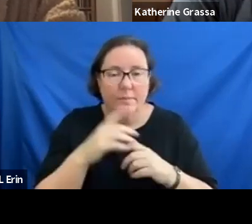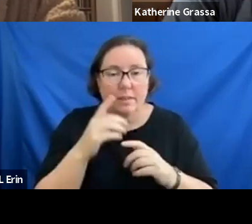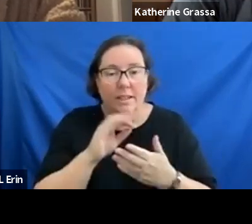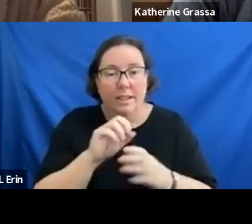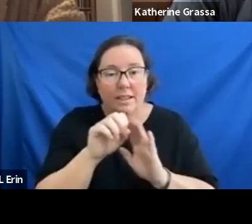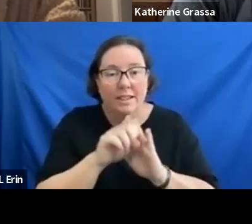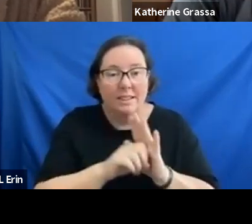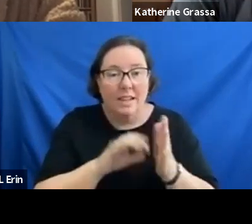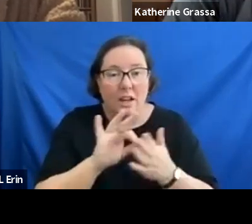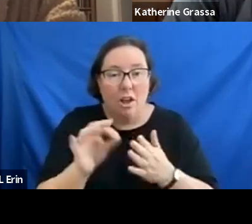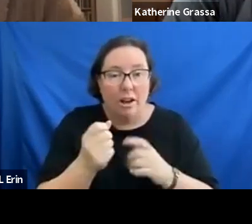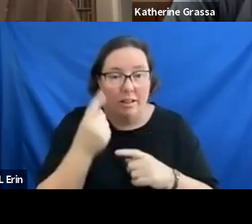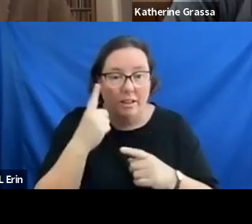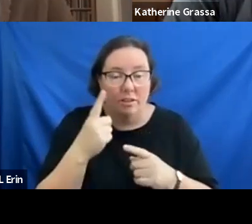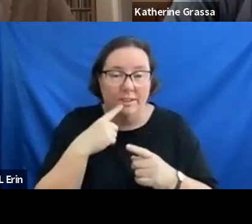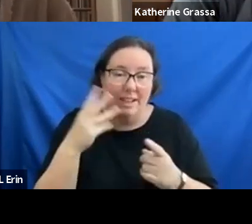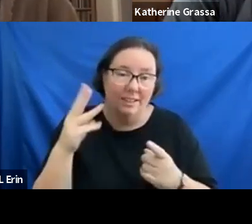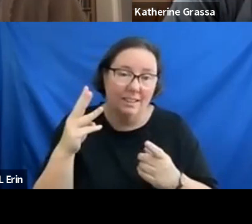last year,